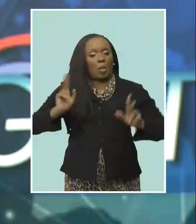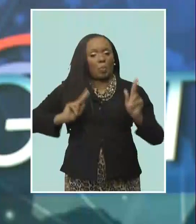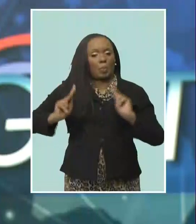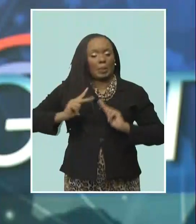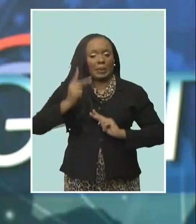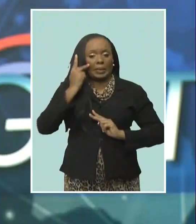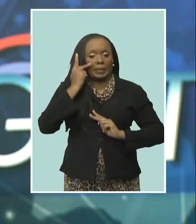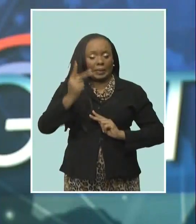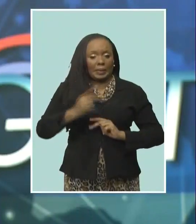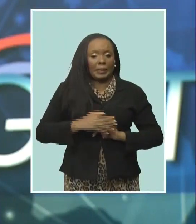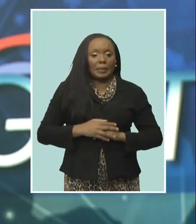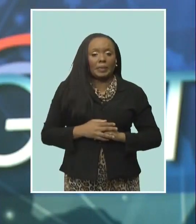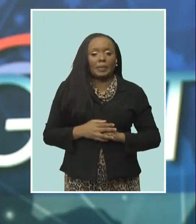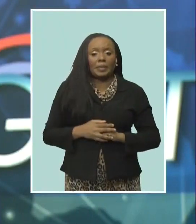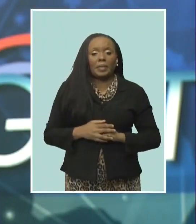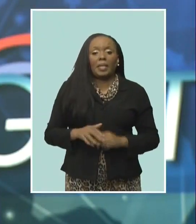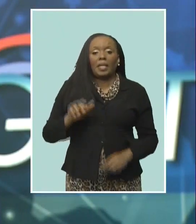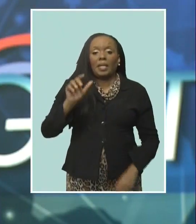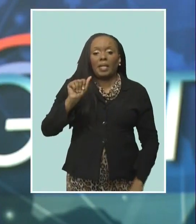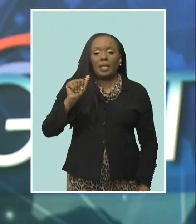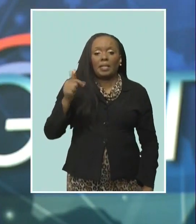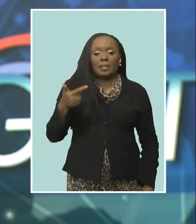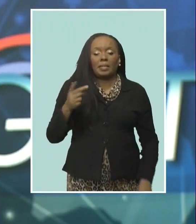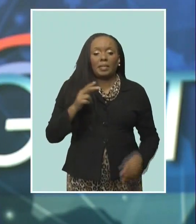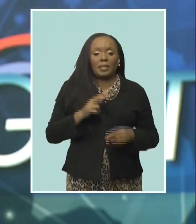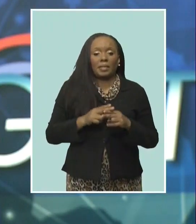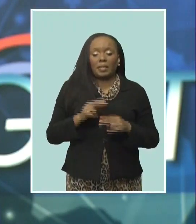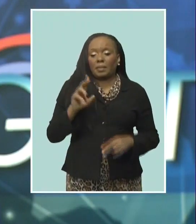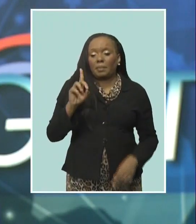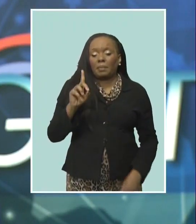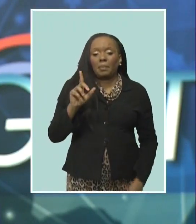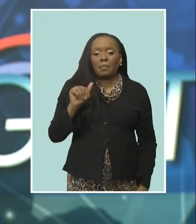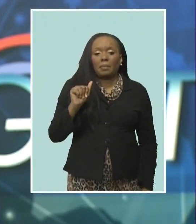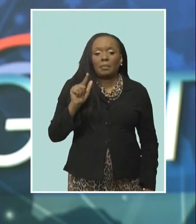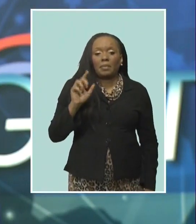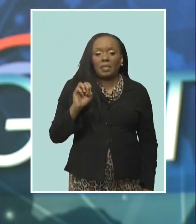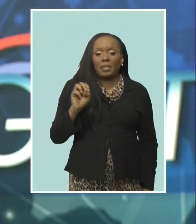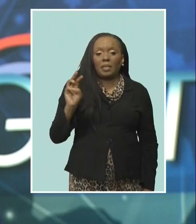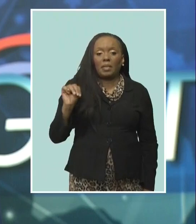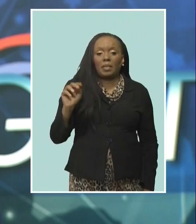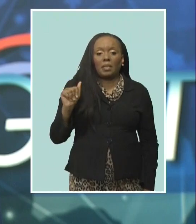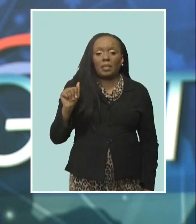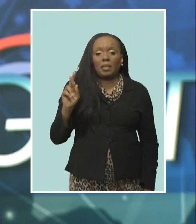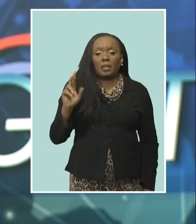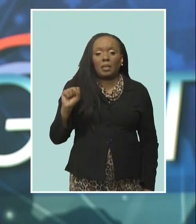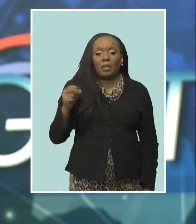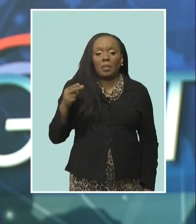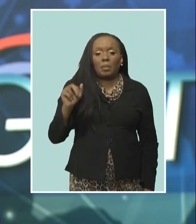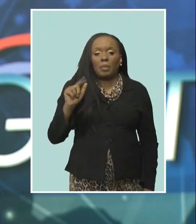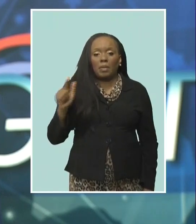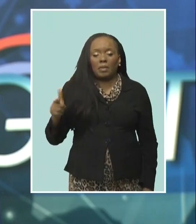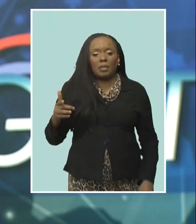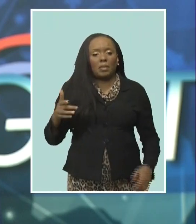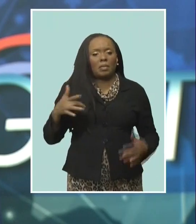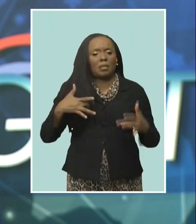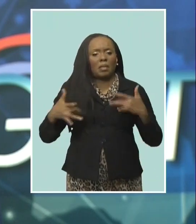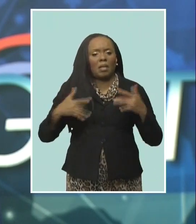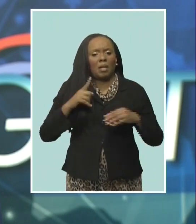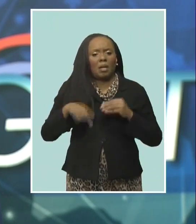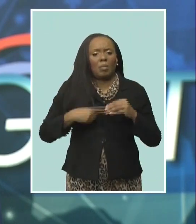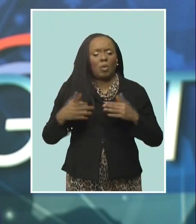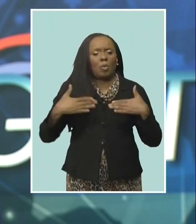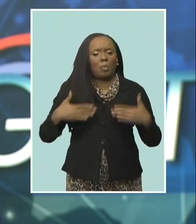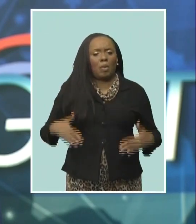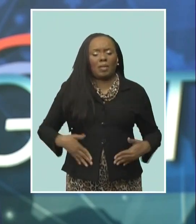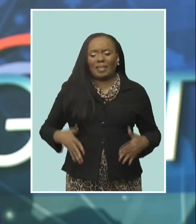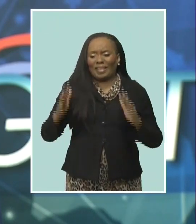News. Attorney General Dale Marshall has expressed concern about the accumulation of unclaimed bodies being left in the morgue.